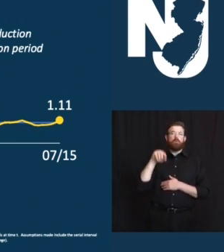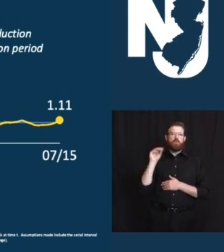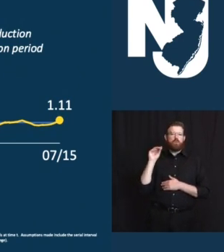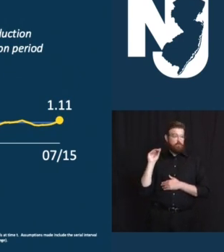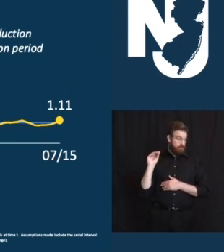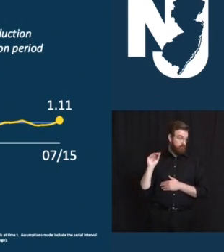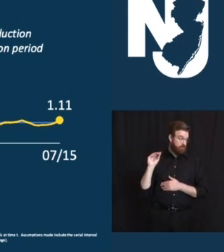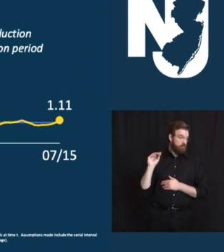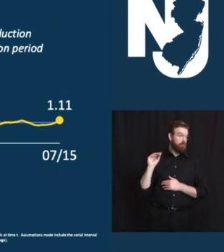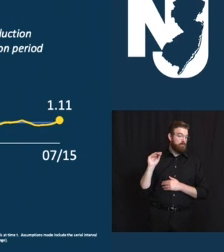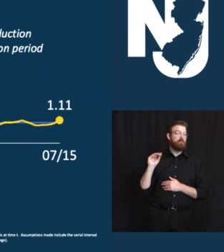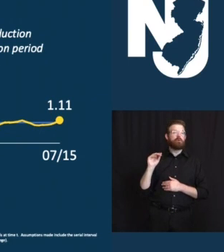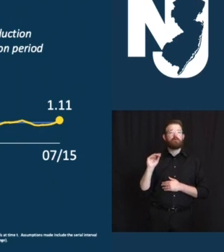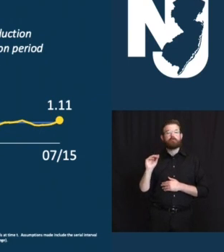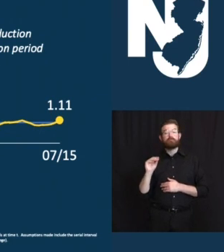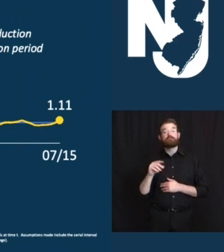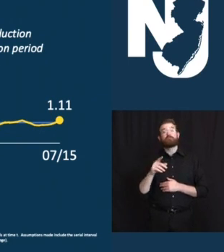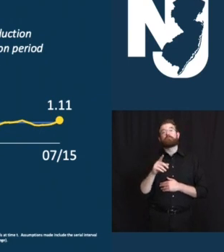Yes.